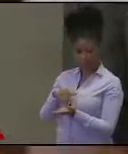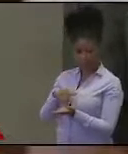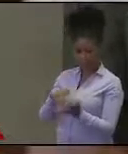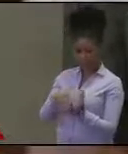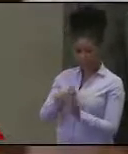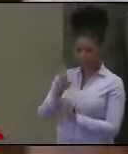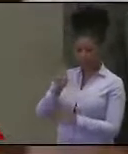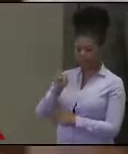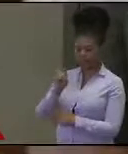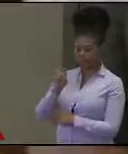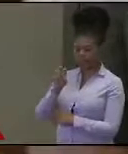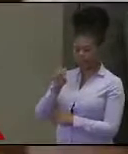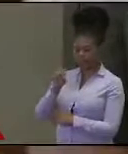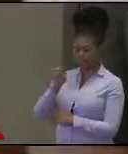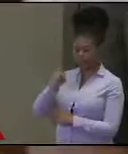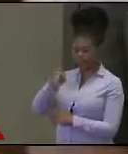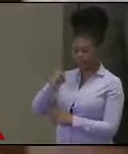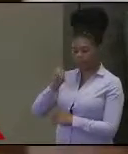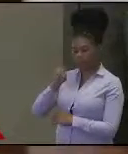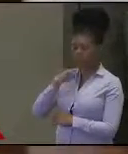enkomponi, ehostel.